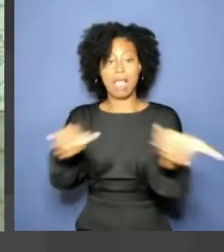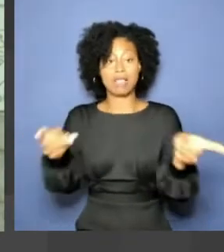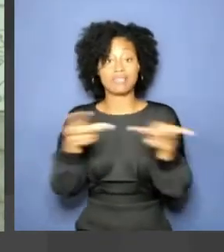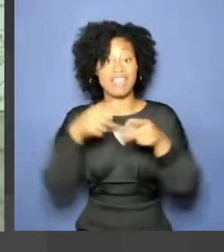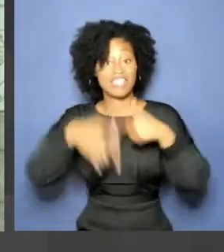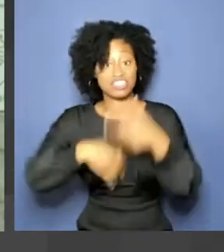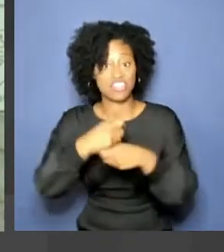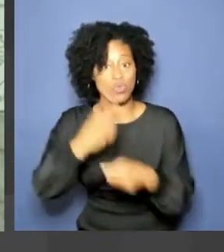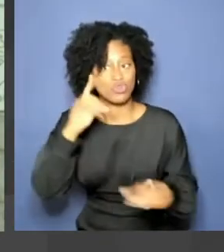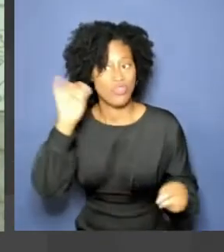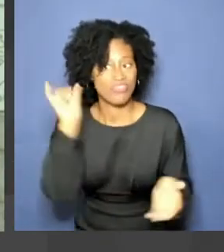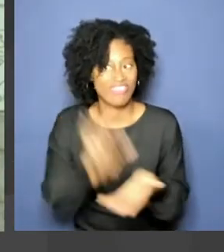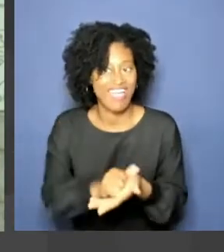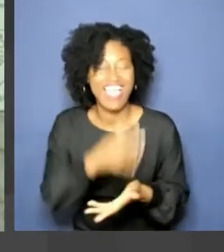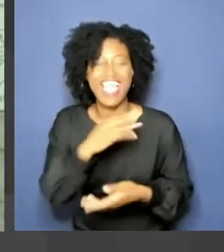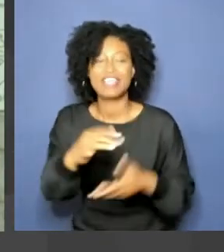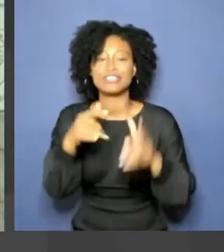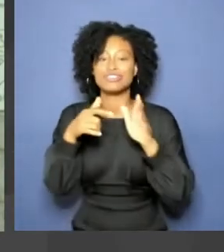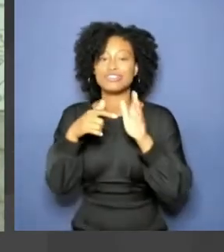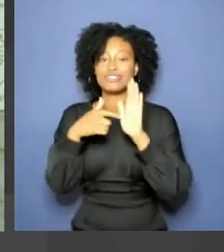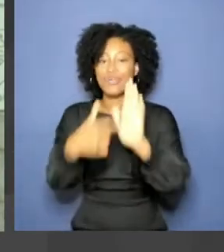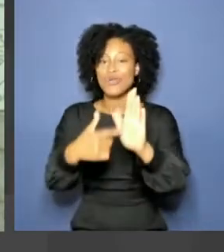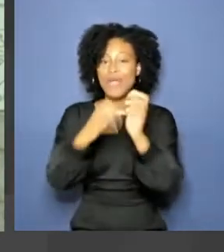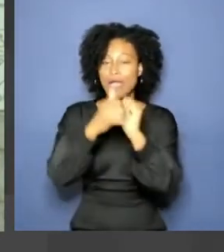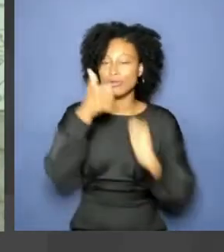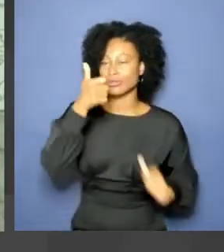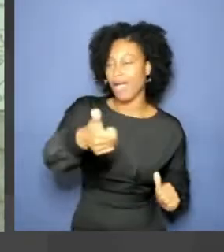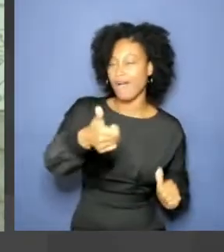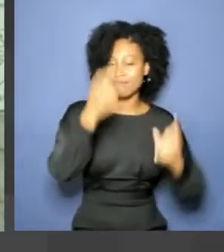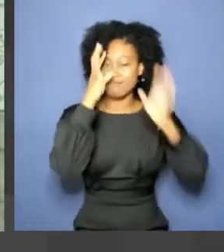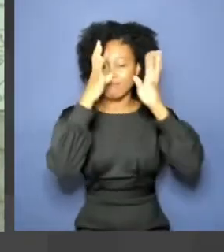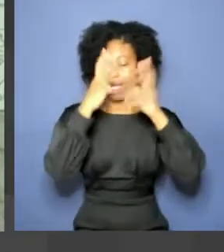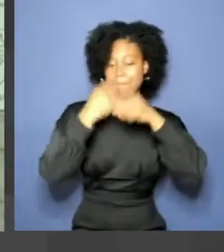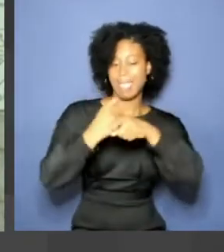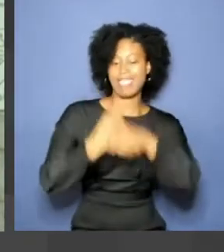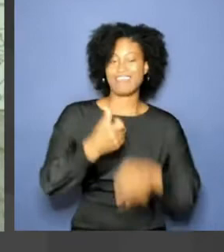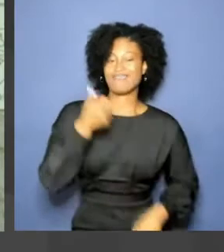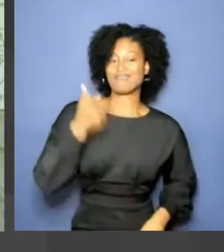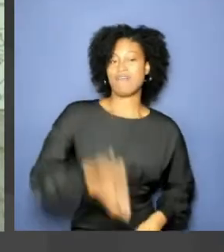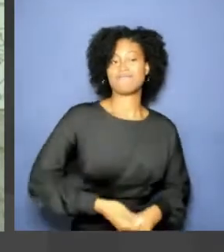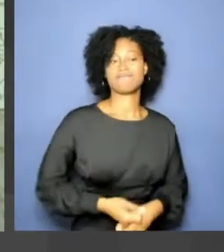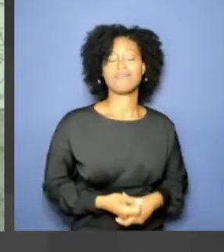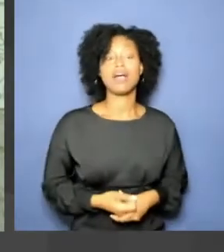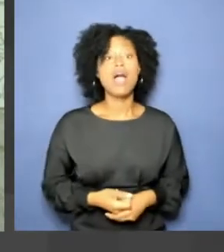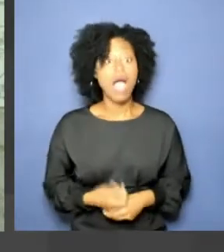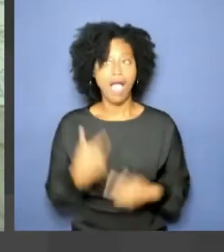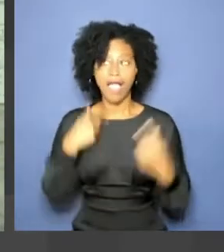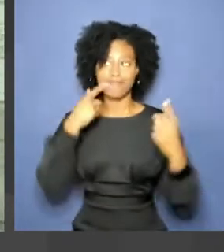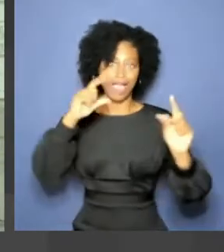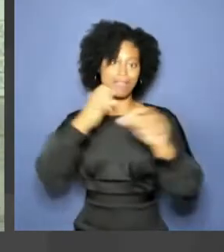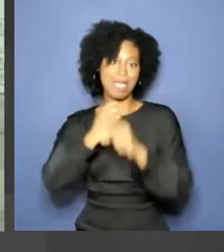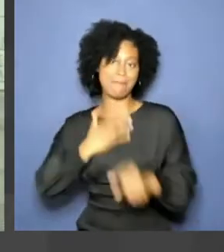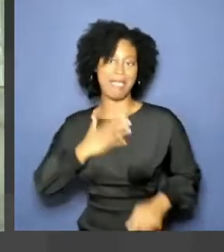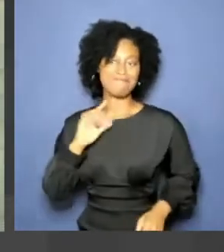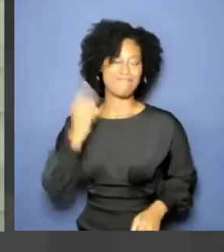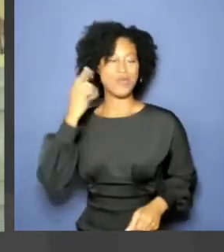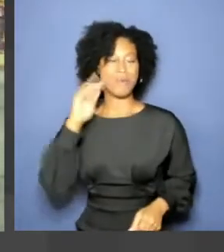and show you how to start creating Minecraft things yourself. I finally made my first mob. It's very